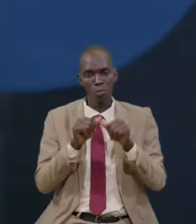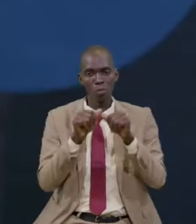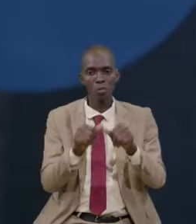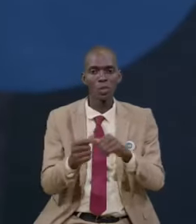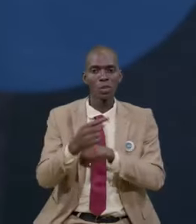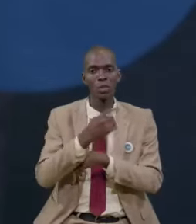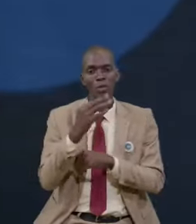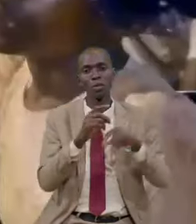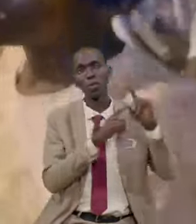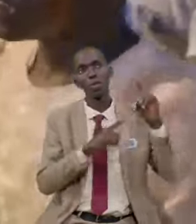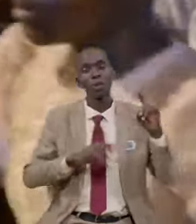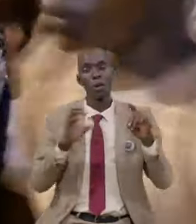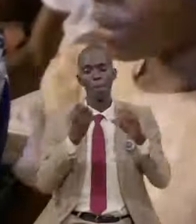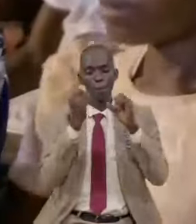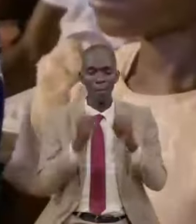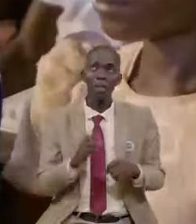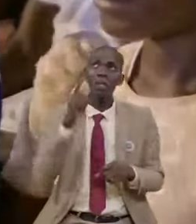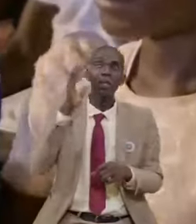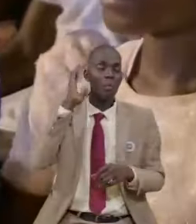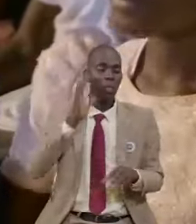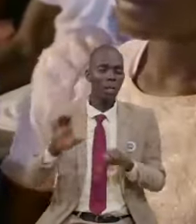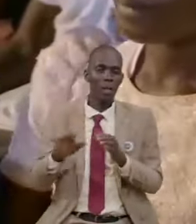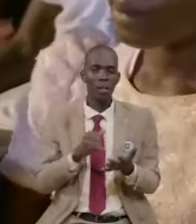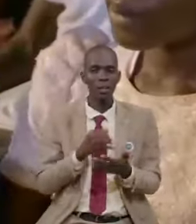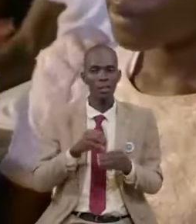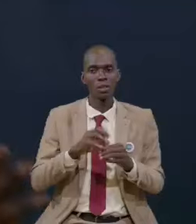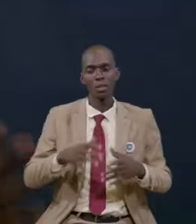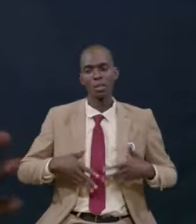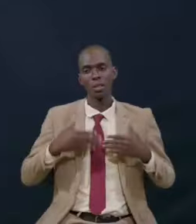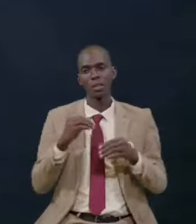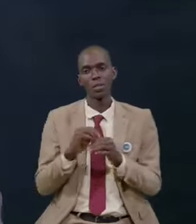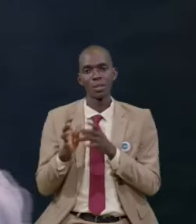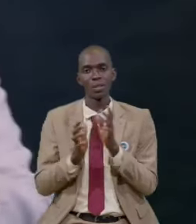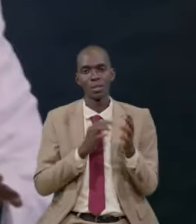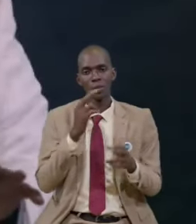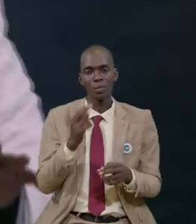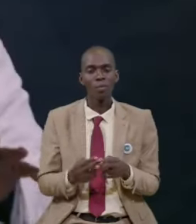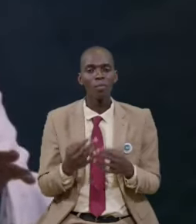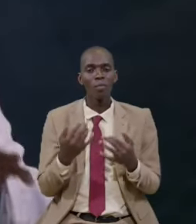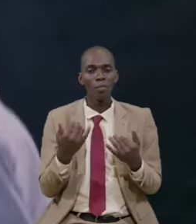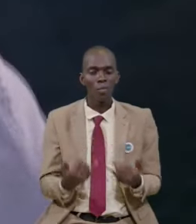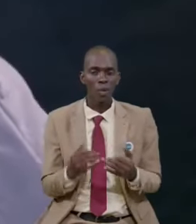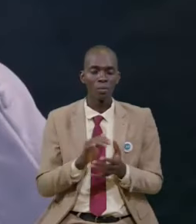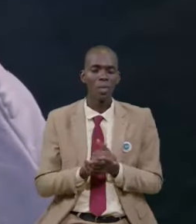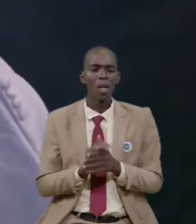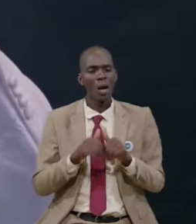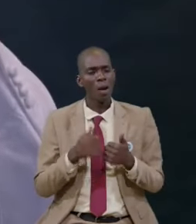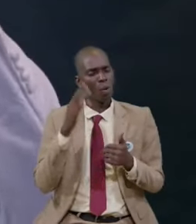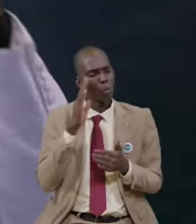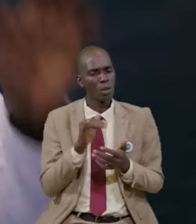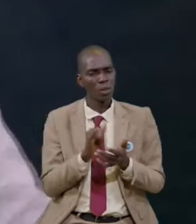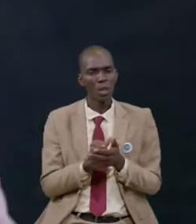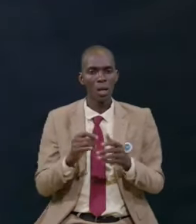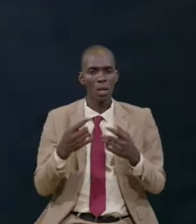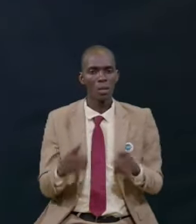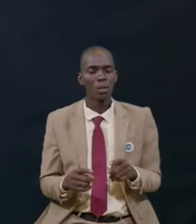in Jesus' name. It tells us how that happens. Acts chapter 3, I'm